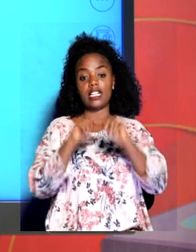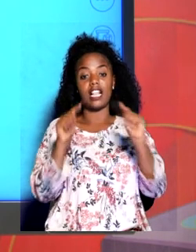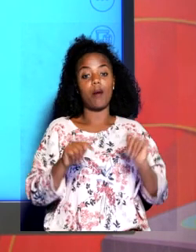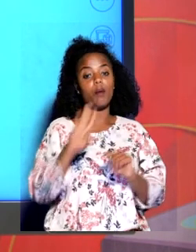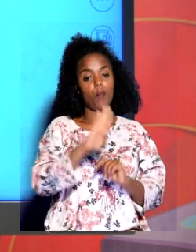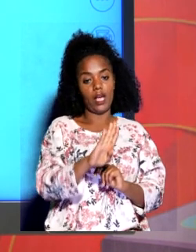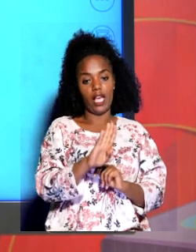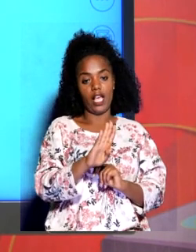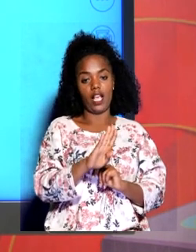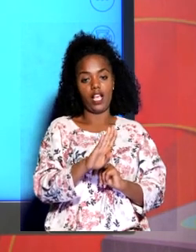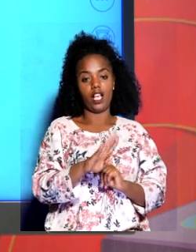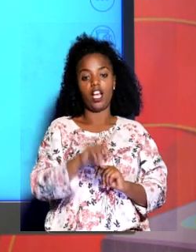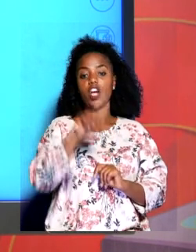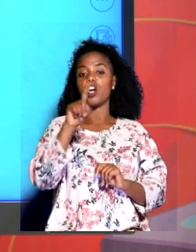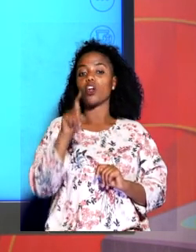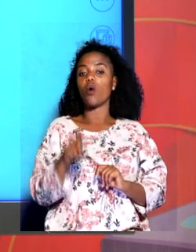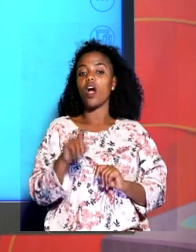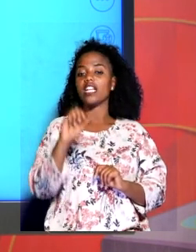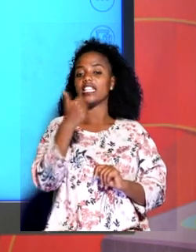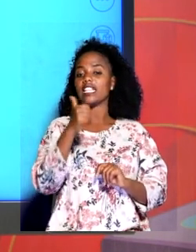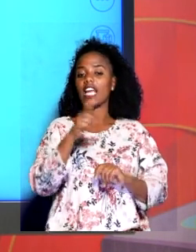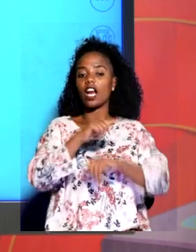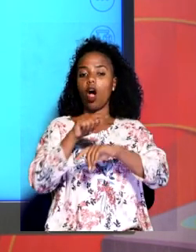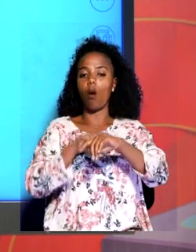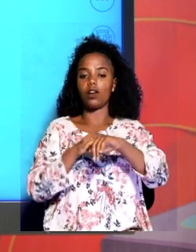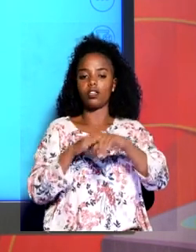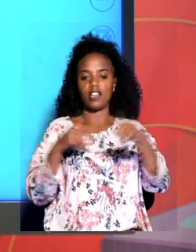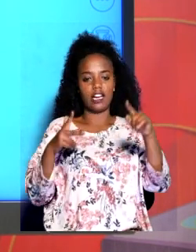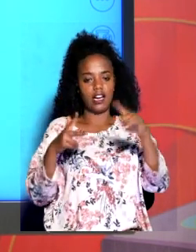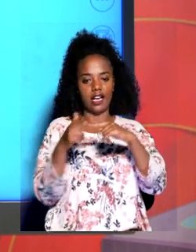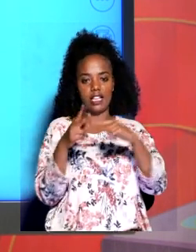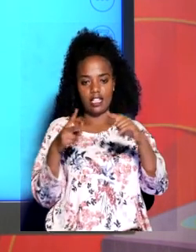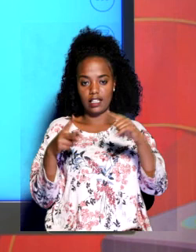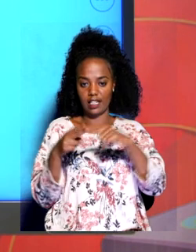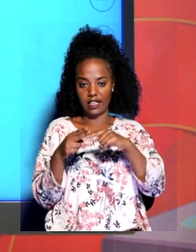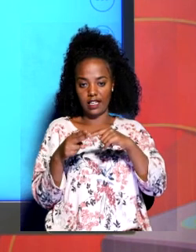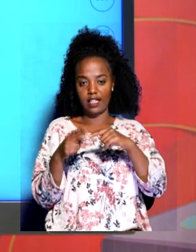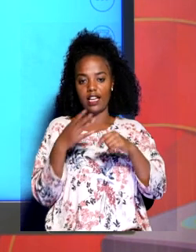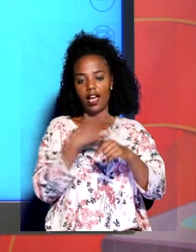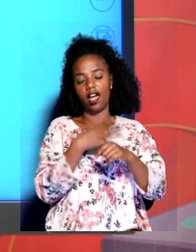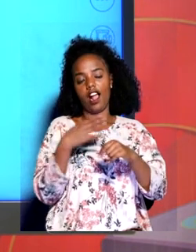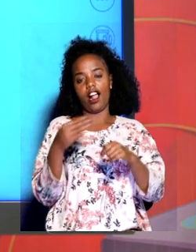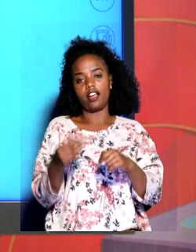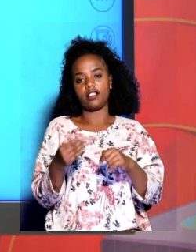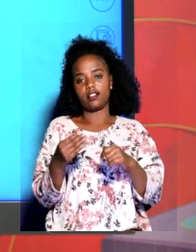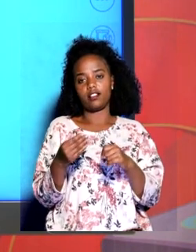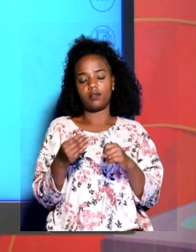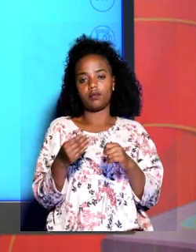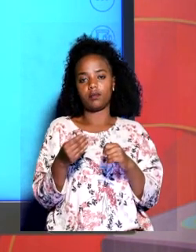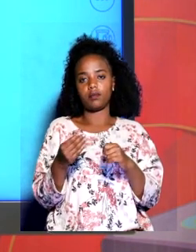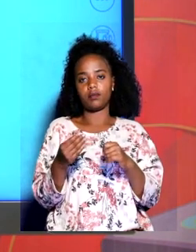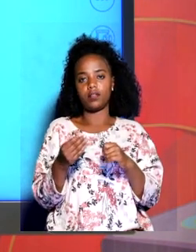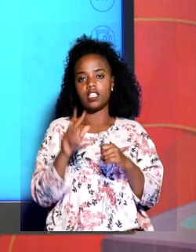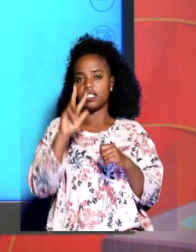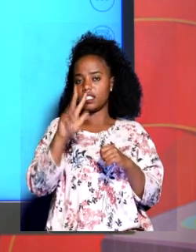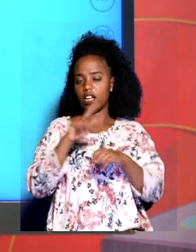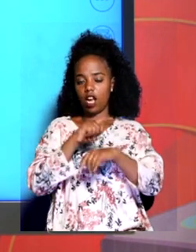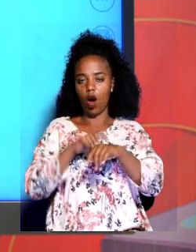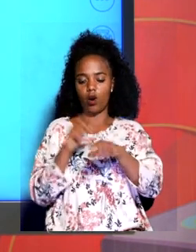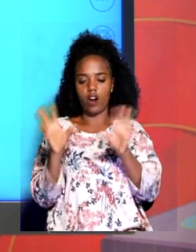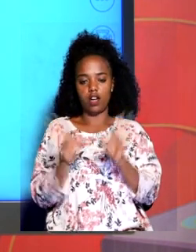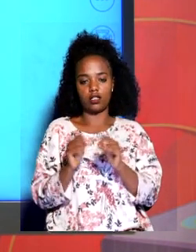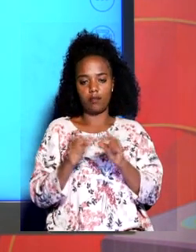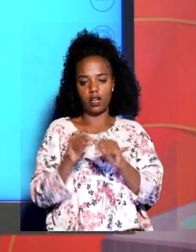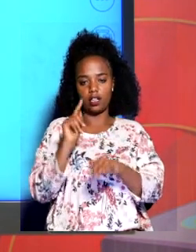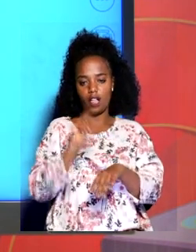B, it requires 10 hours of cutting and 3 hours of